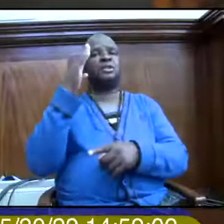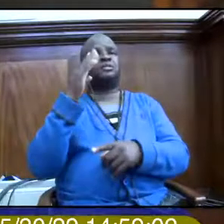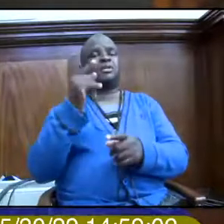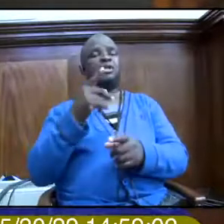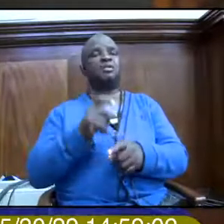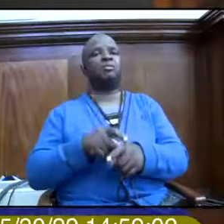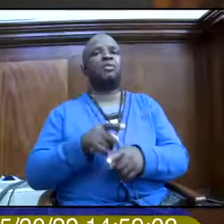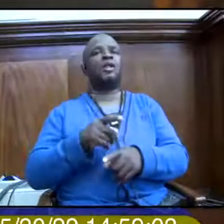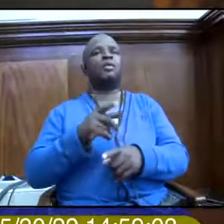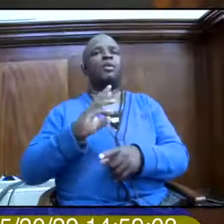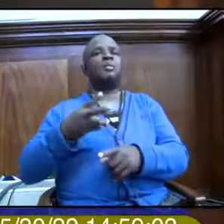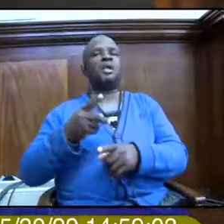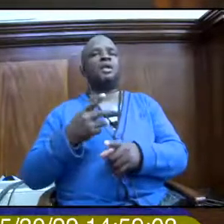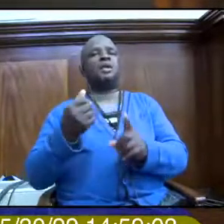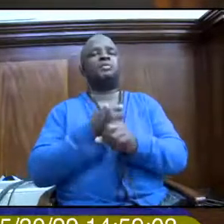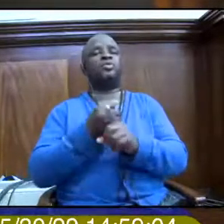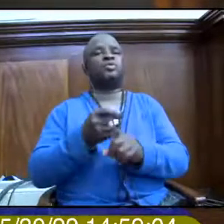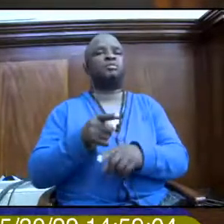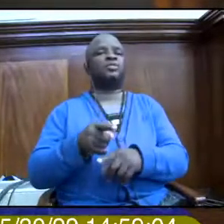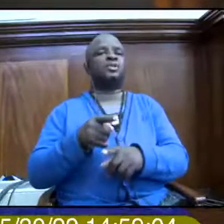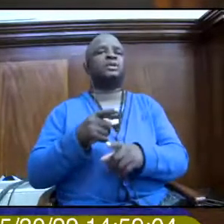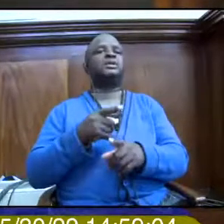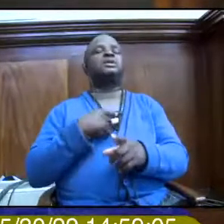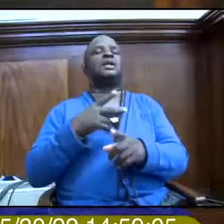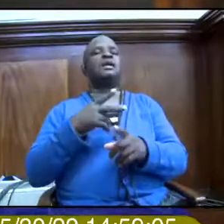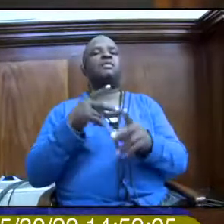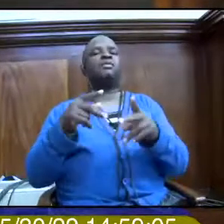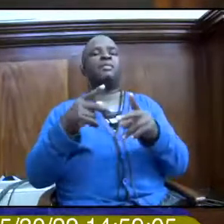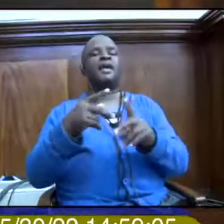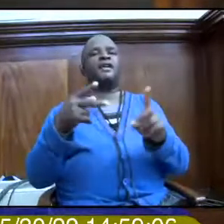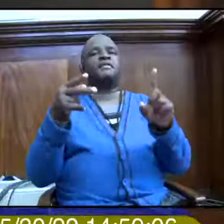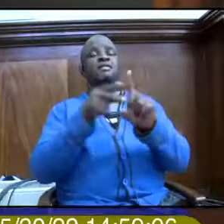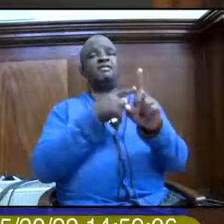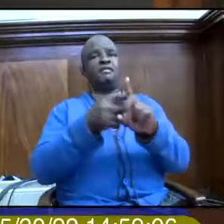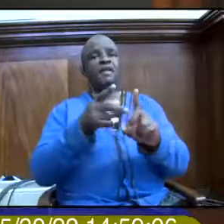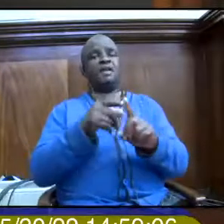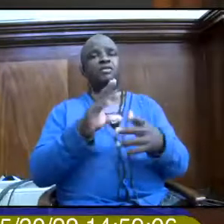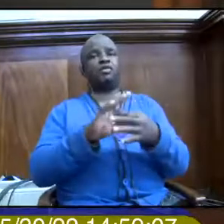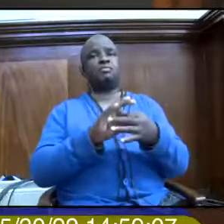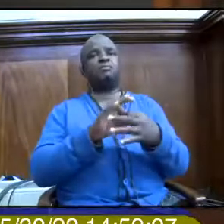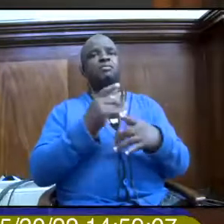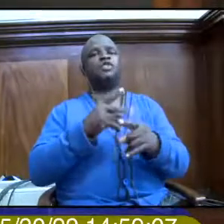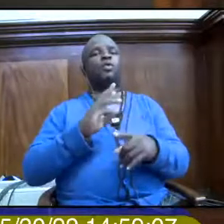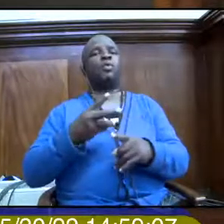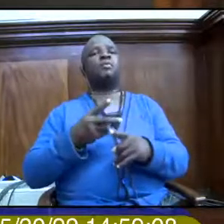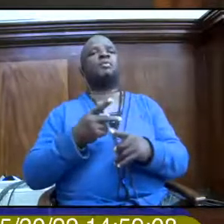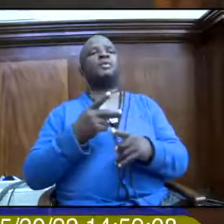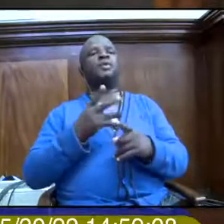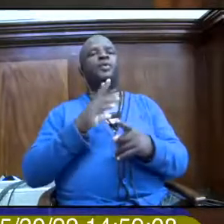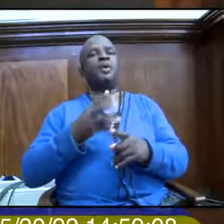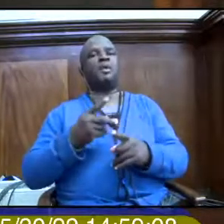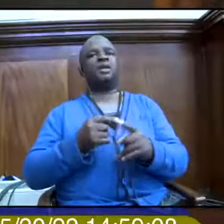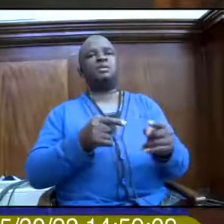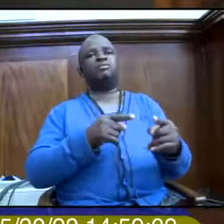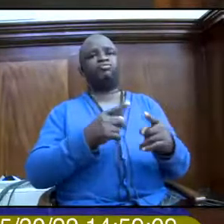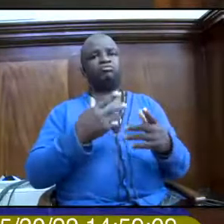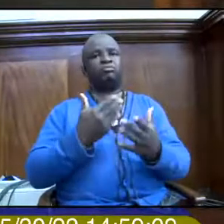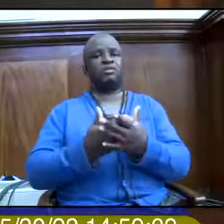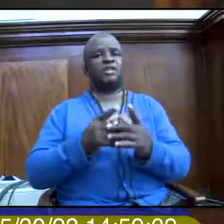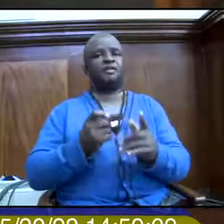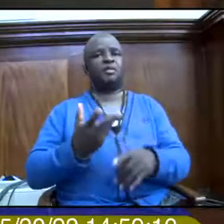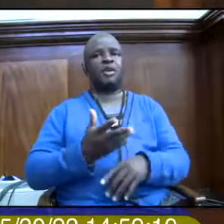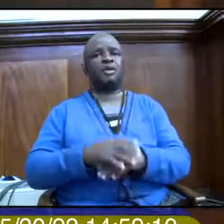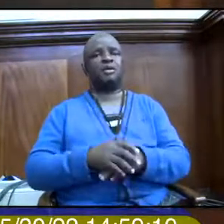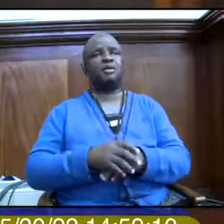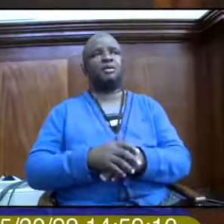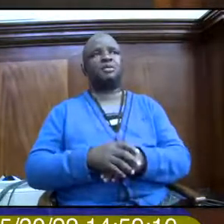nightmare of women abuse gender-based violence and the war on women's bodies is rooted